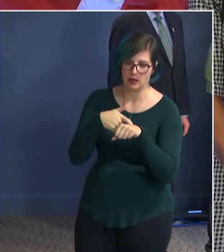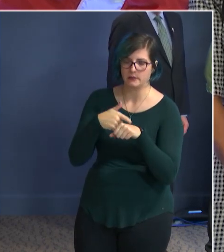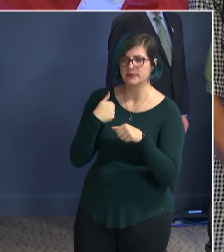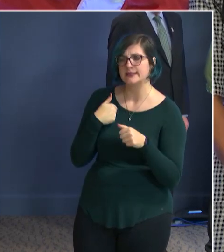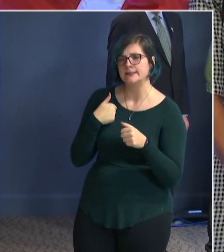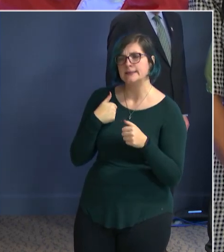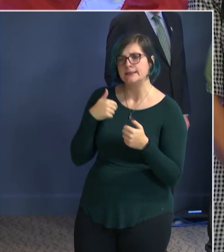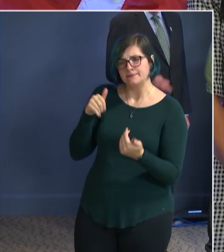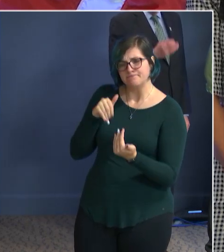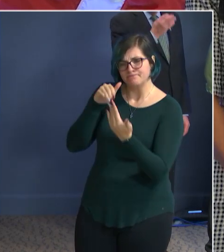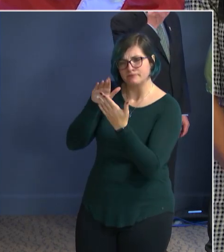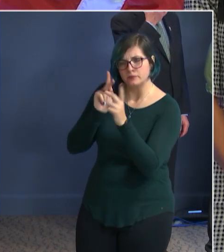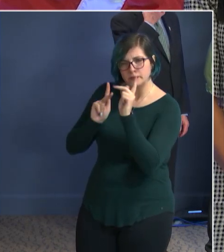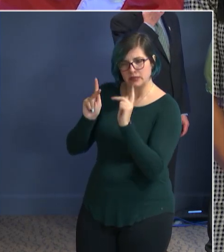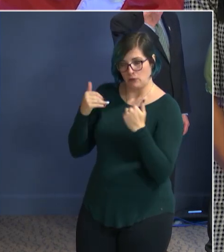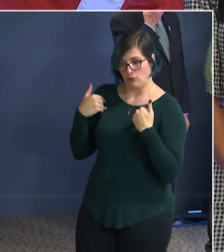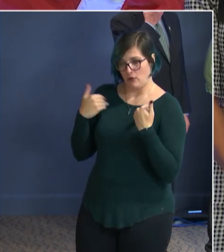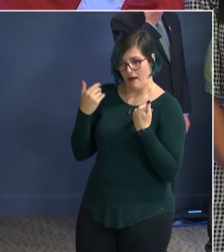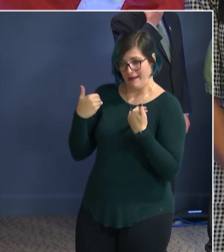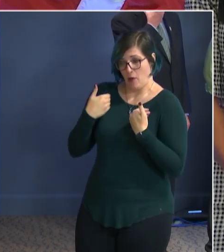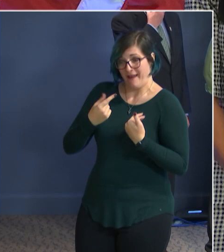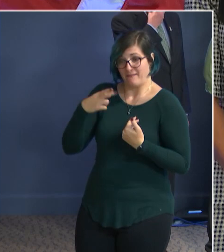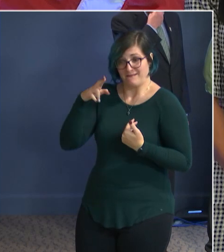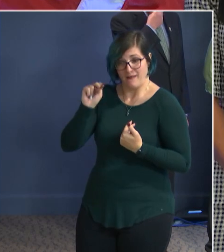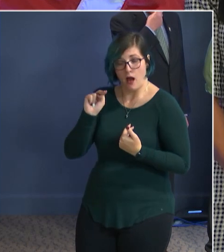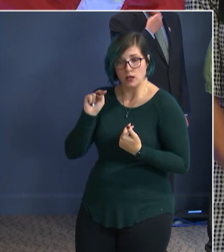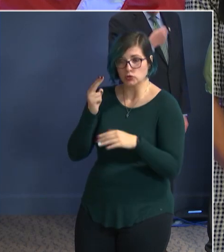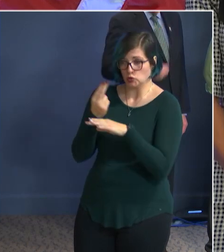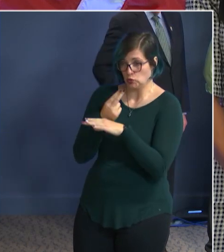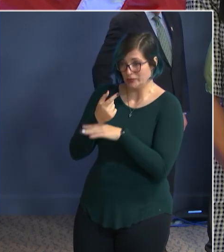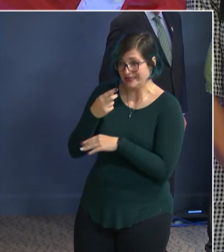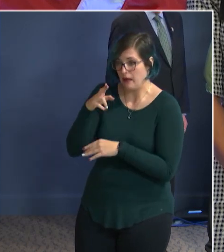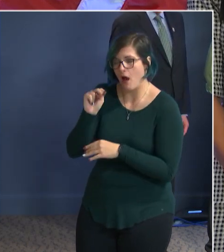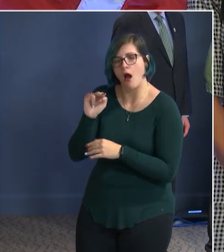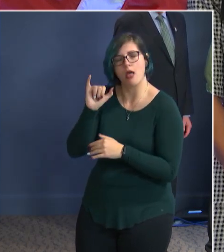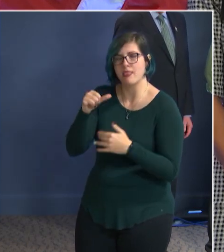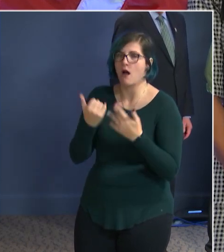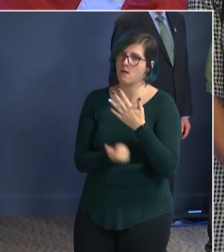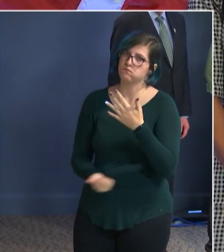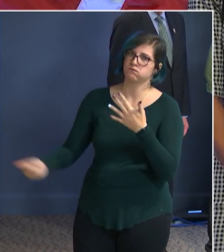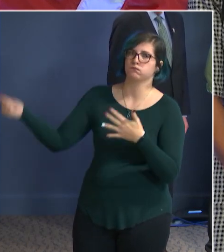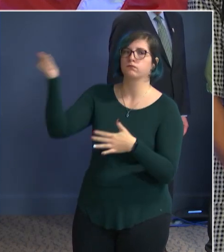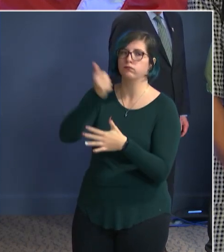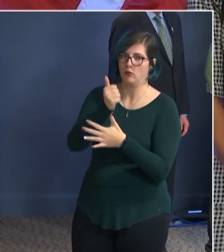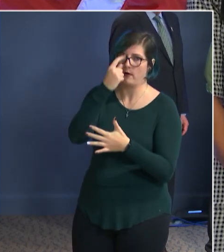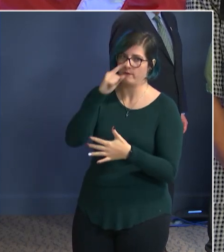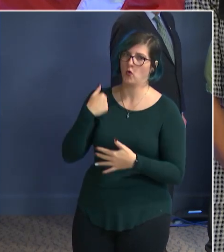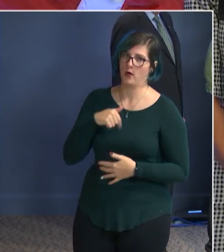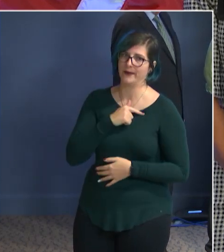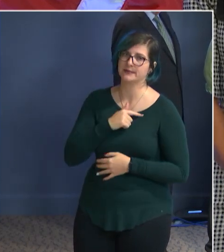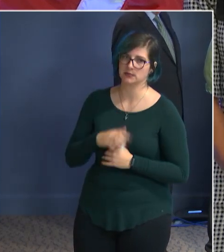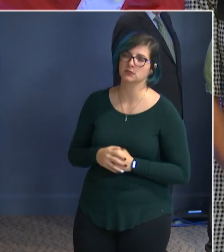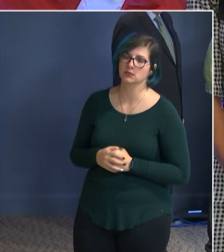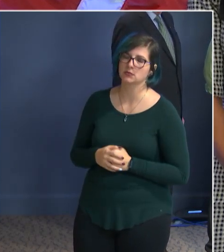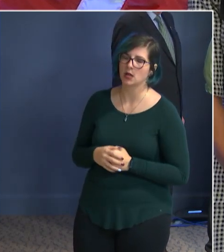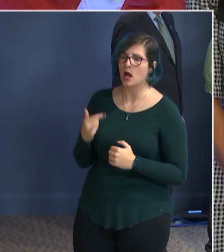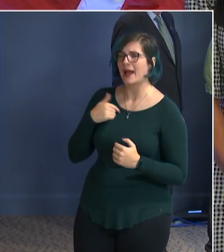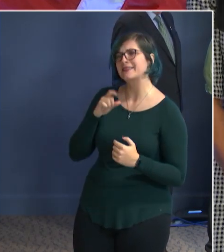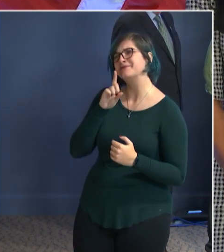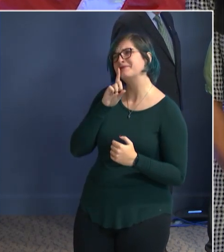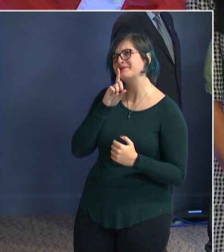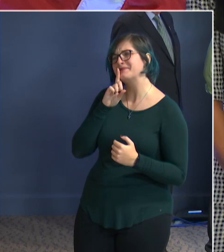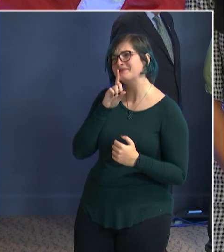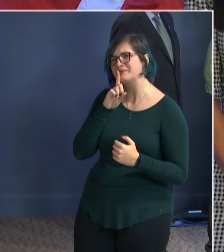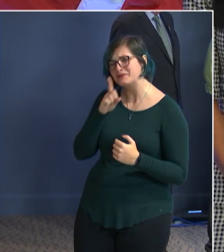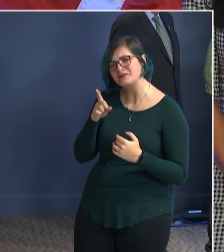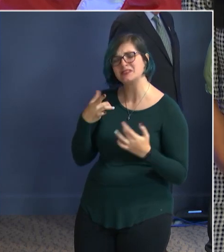people who have guns and who are using guns as one of our top priorities. I also am very concerned